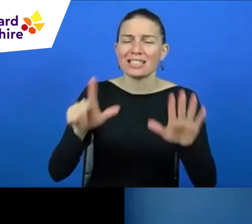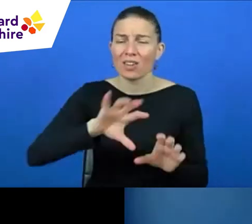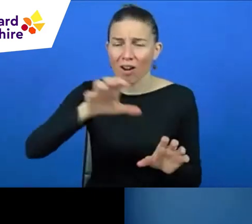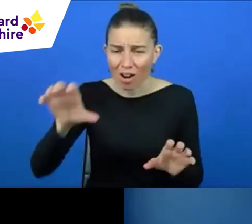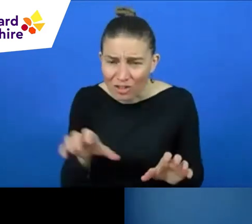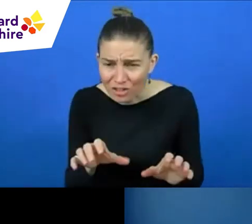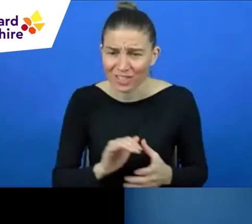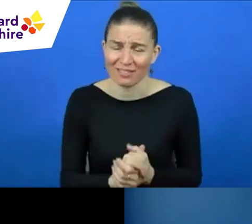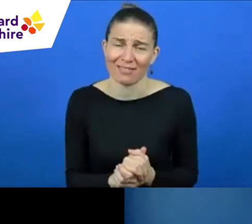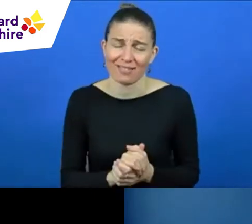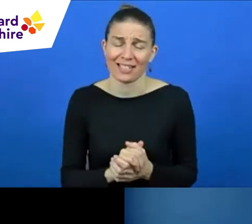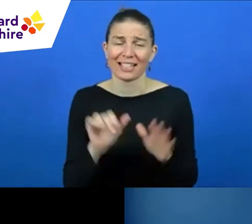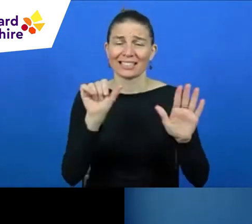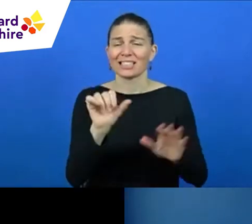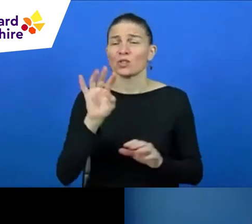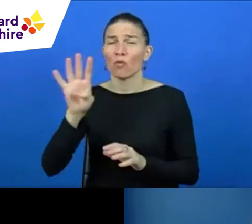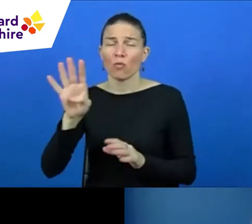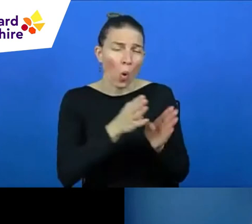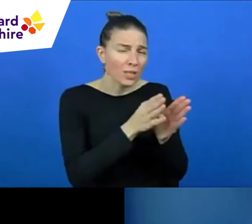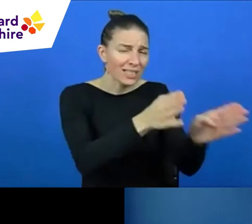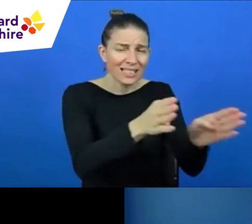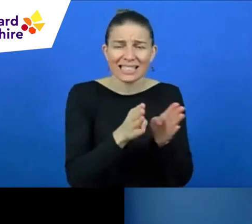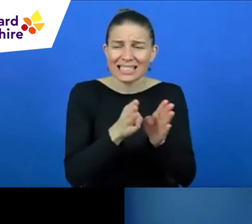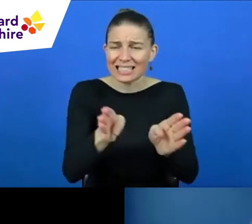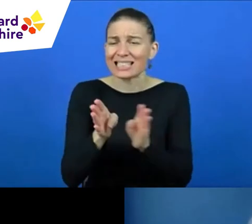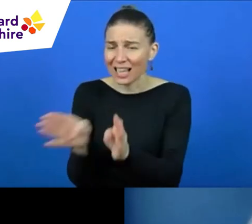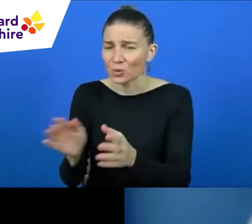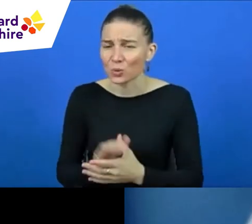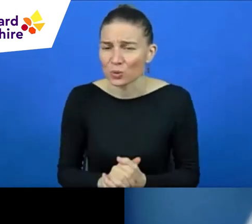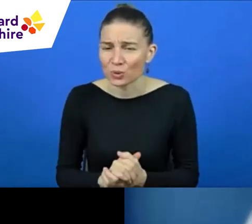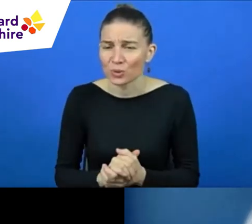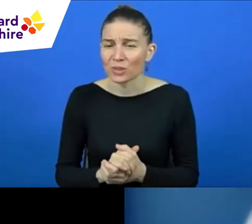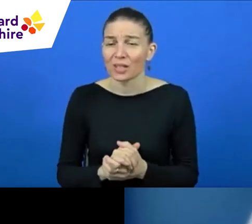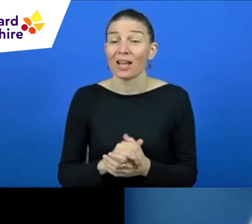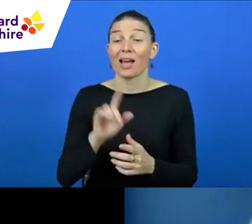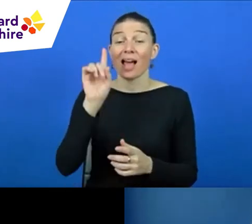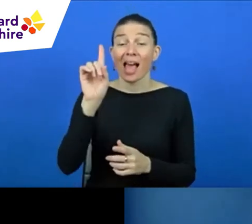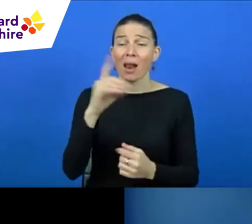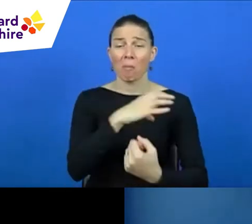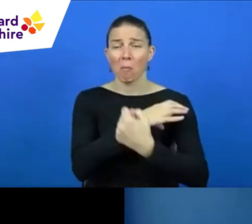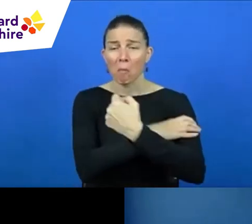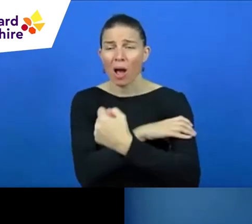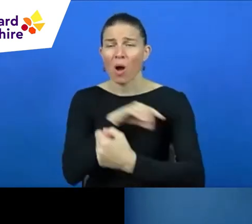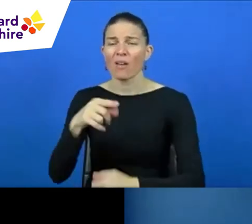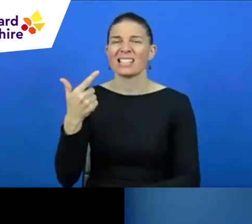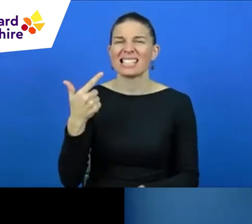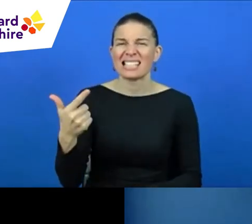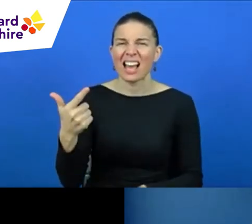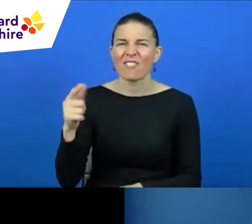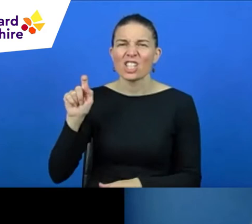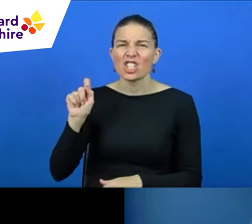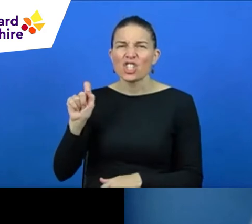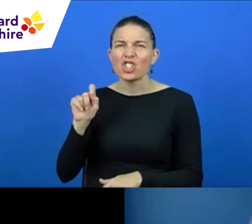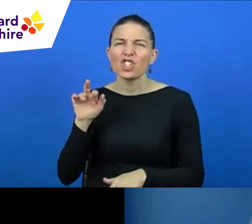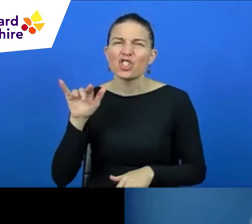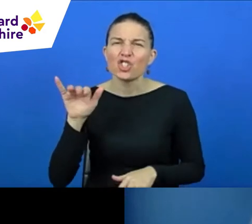And then, you know, just to say, Steve, we started as a campaign and I thought that was going to be good enough, but we never really admitted that we were going to